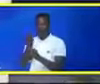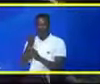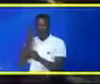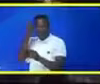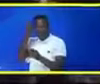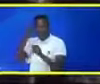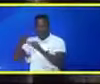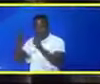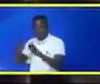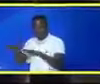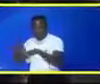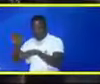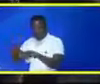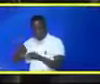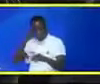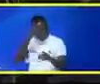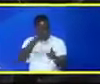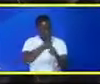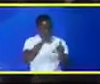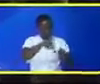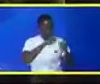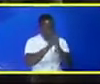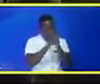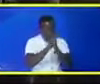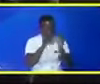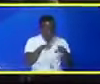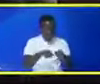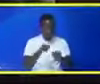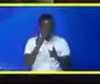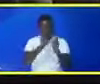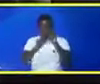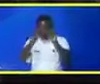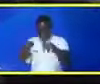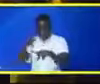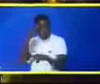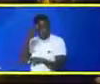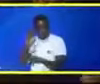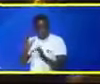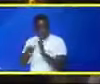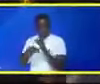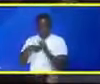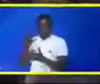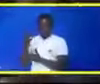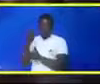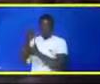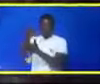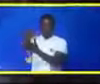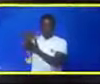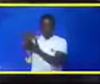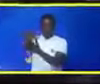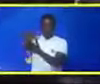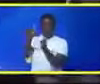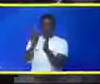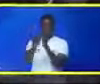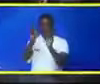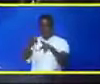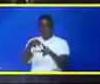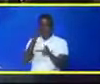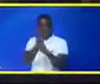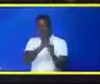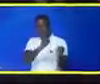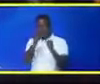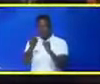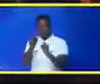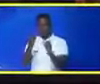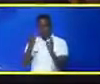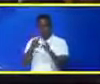altar and men who can pray. I don't know who that person is, but I stretch my hands from here. May that mantle